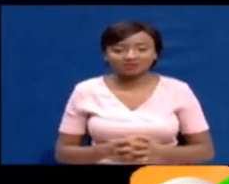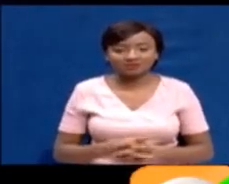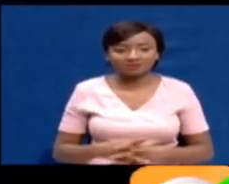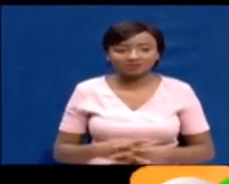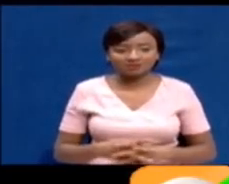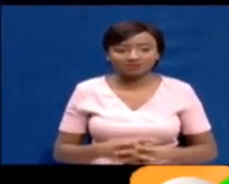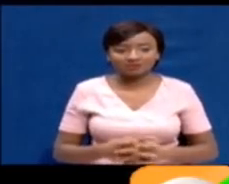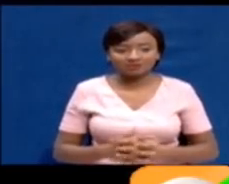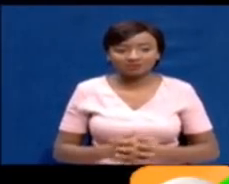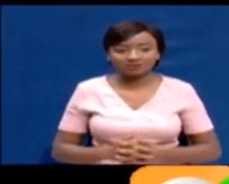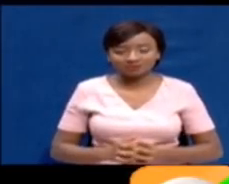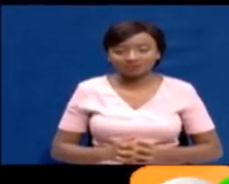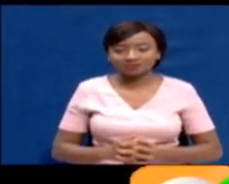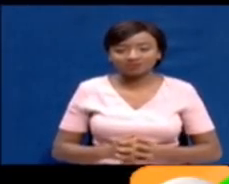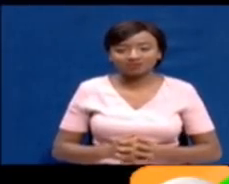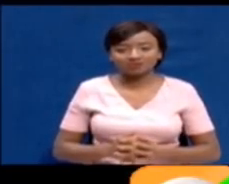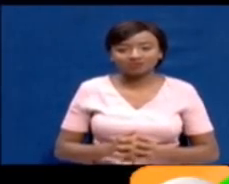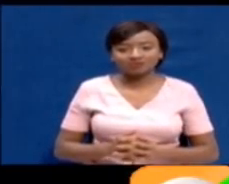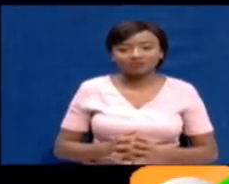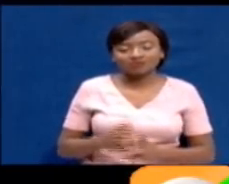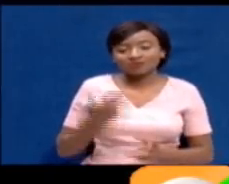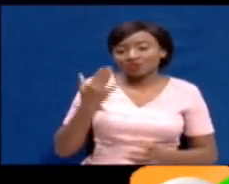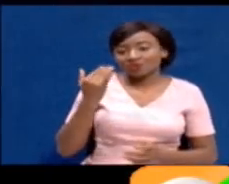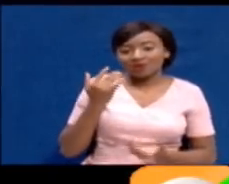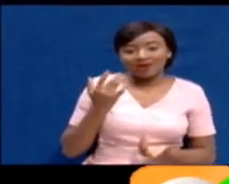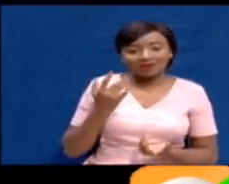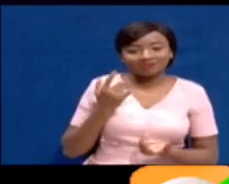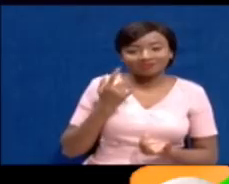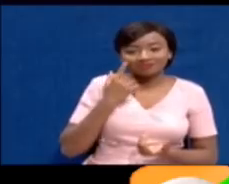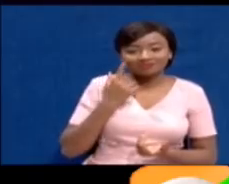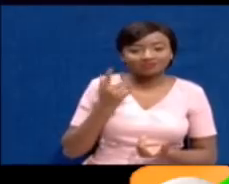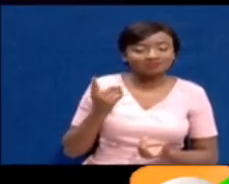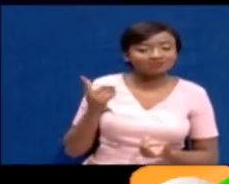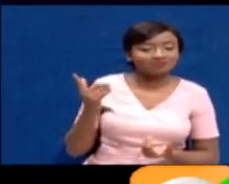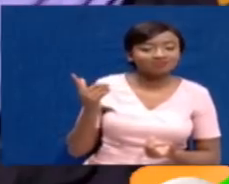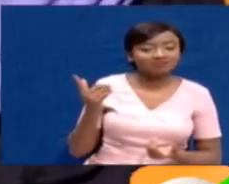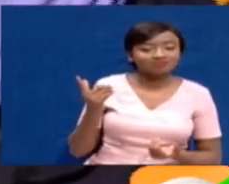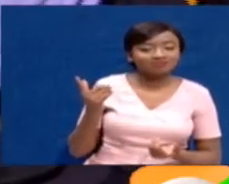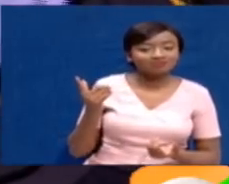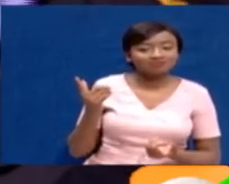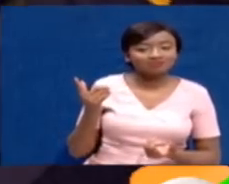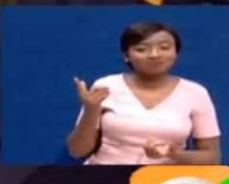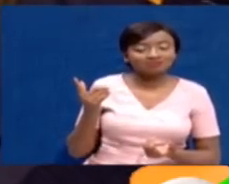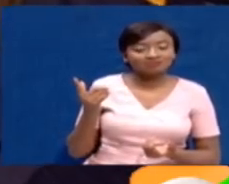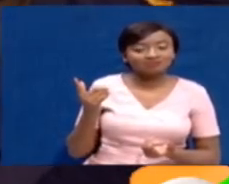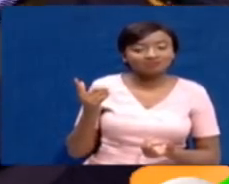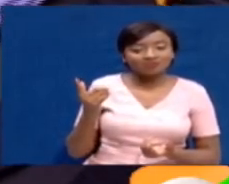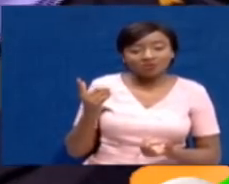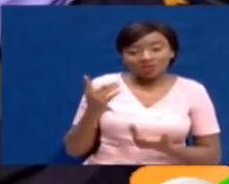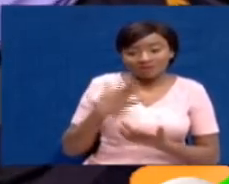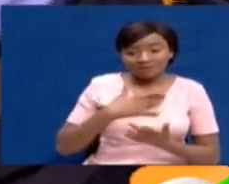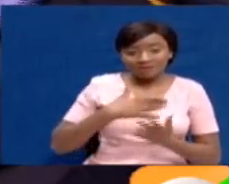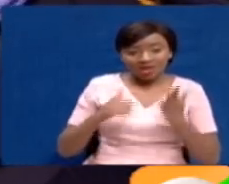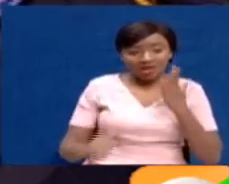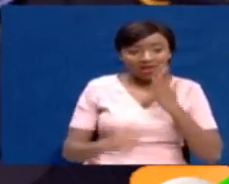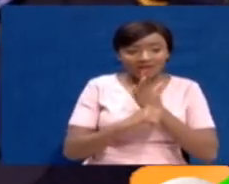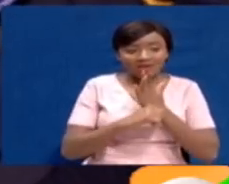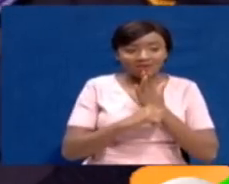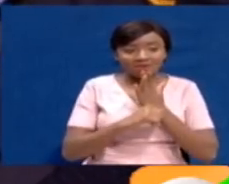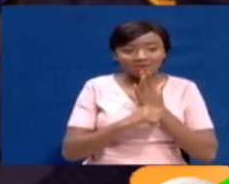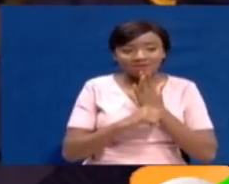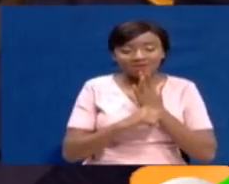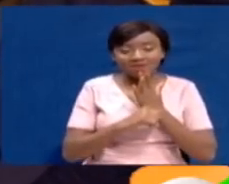in the city, to just make sure that everything is secure. Mimi kwa majina yangu naitwa